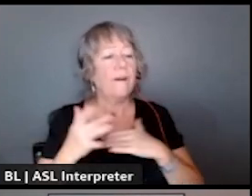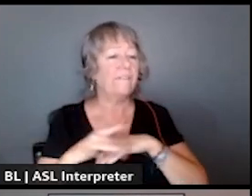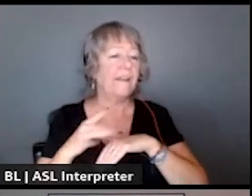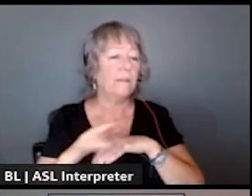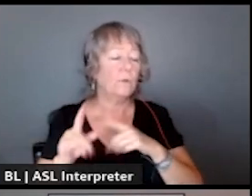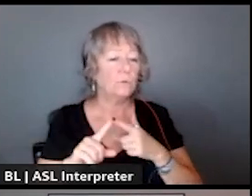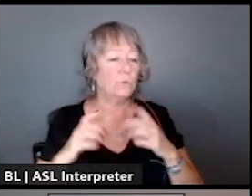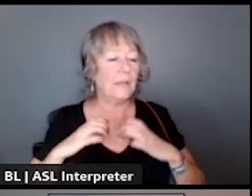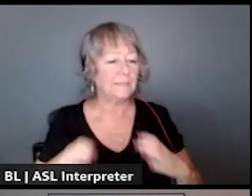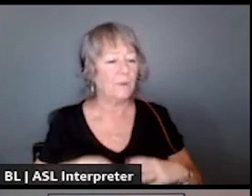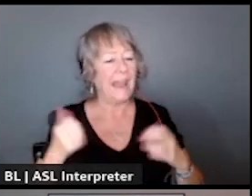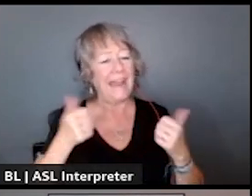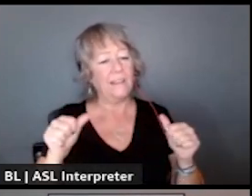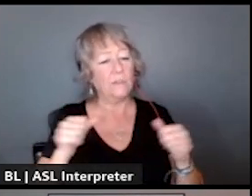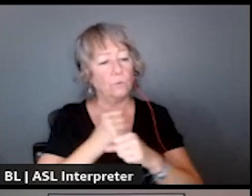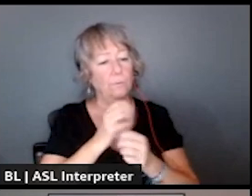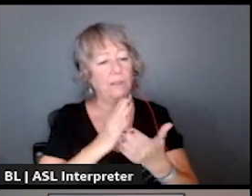Maybe I did too big.